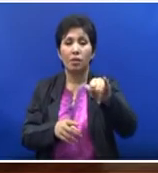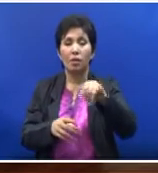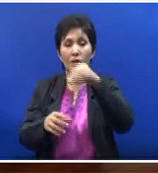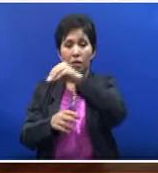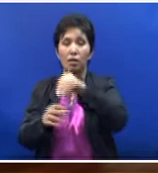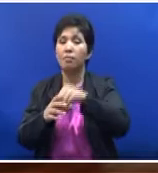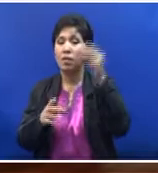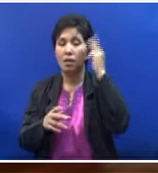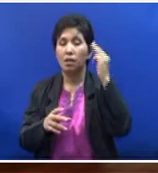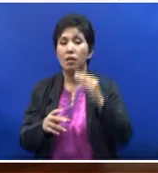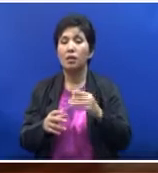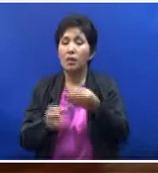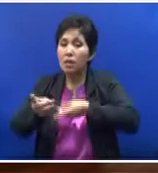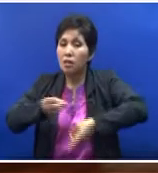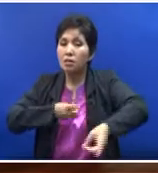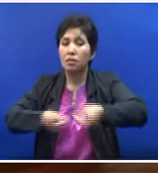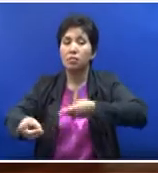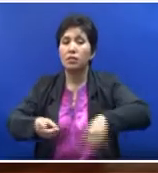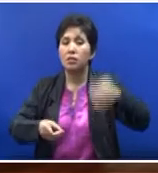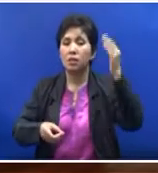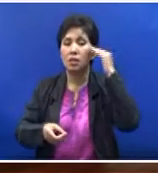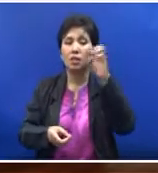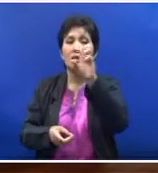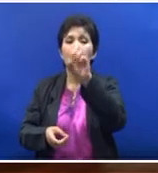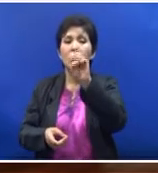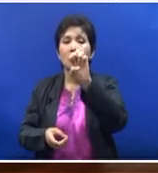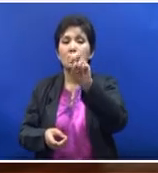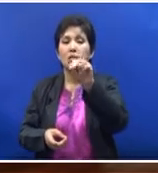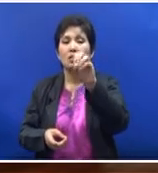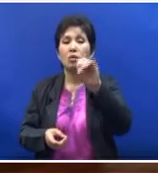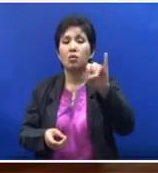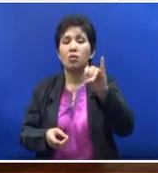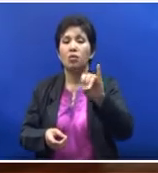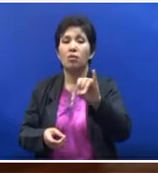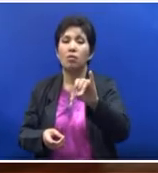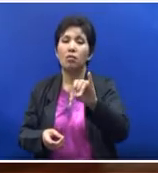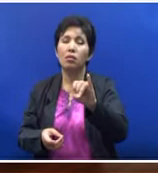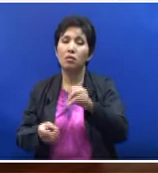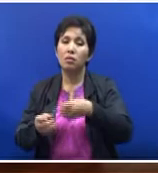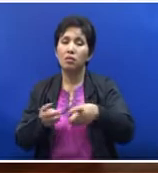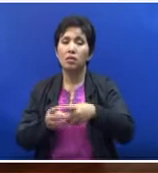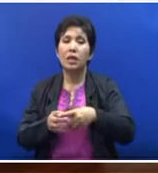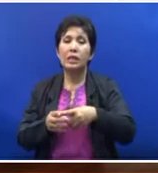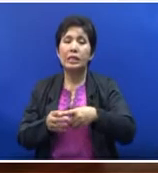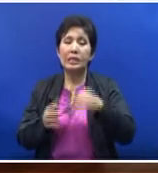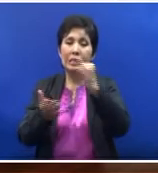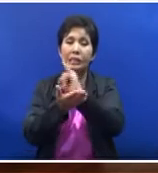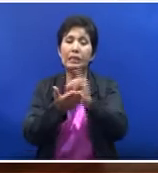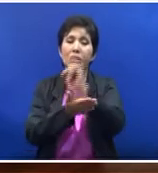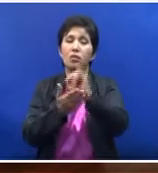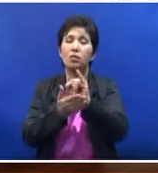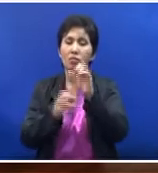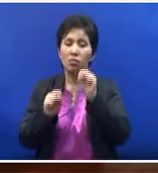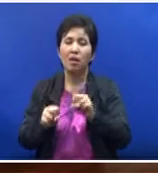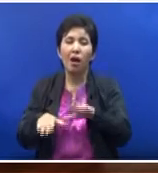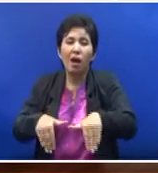Berkeley, there is one institute which is known as Sonoy Dream Institute. Okay, so you can see that